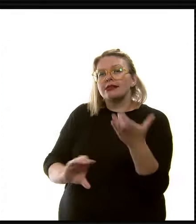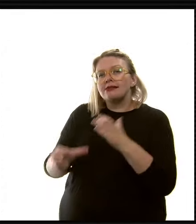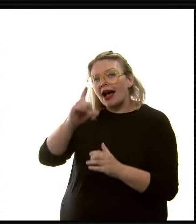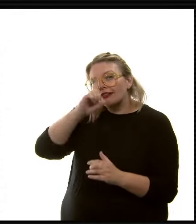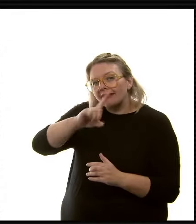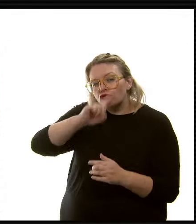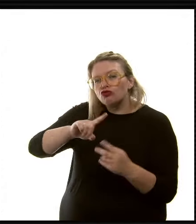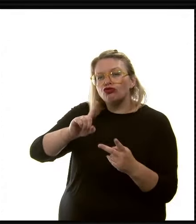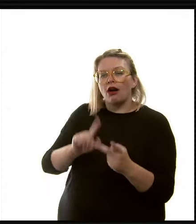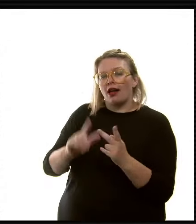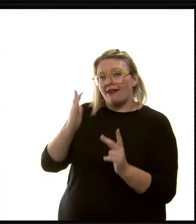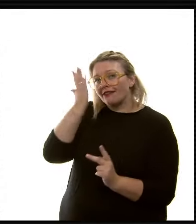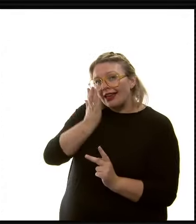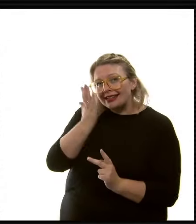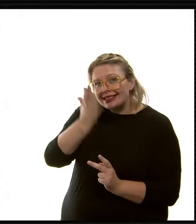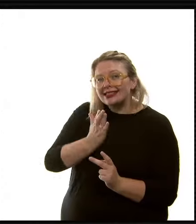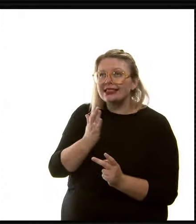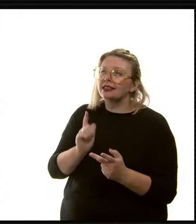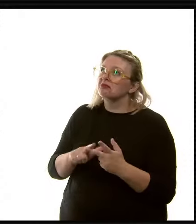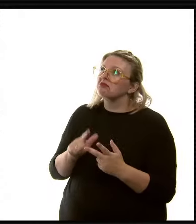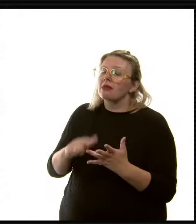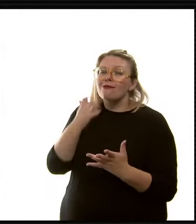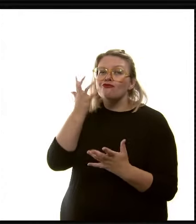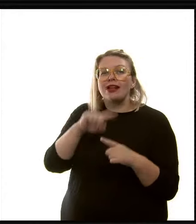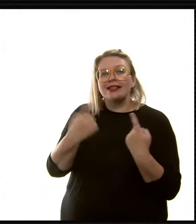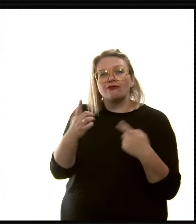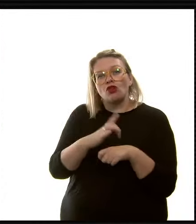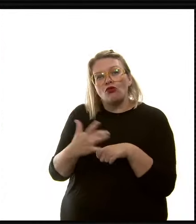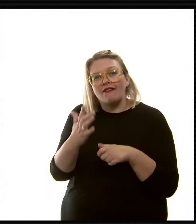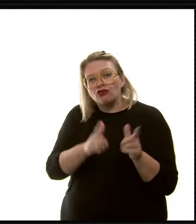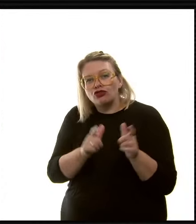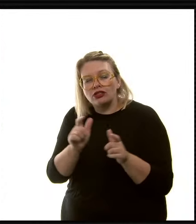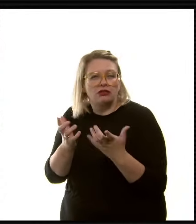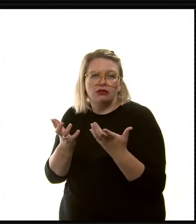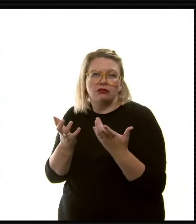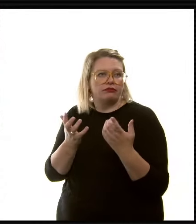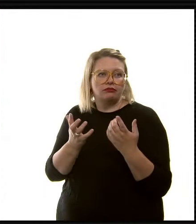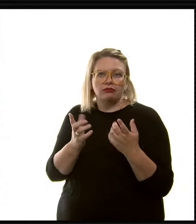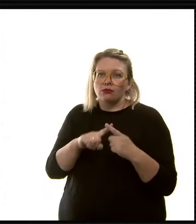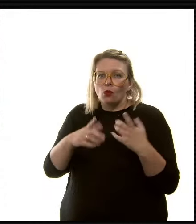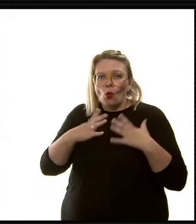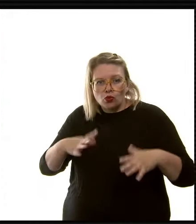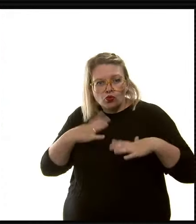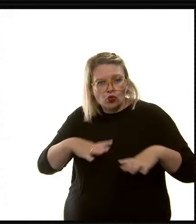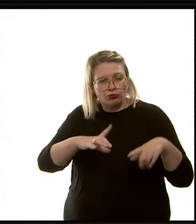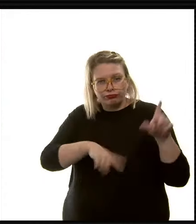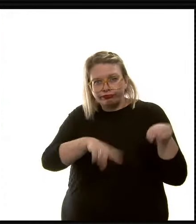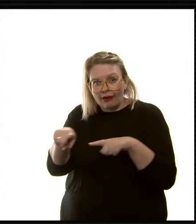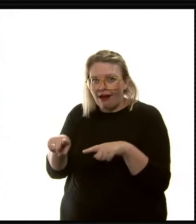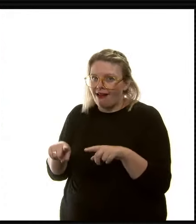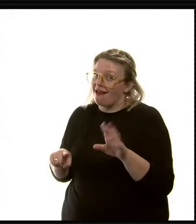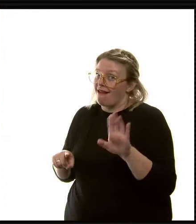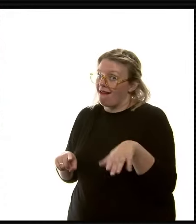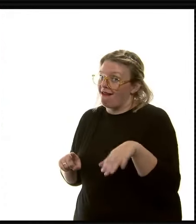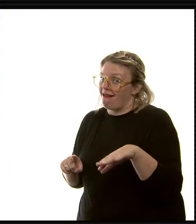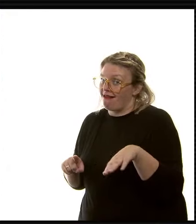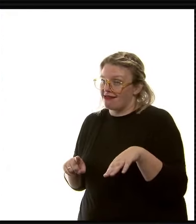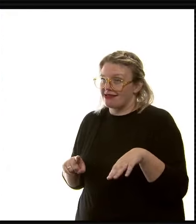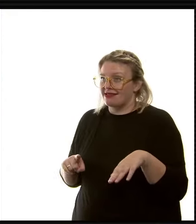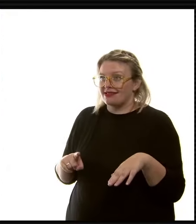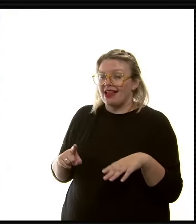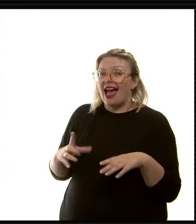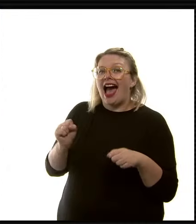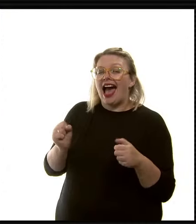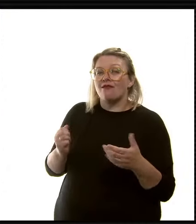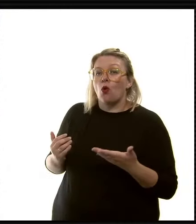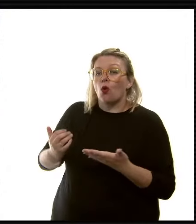fantasy, everyday professions, and costumes, which actually brings me to the Collectible